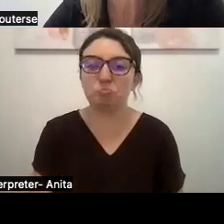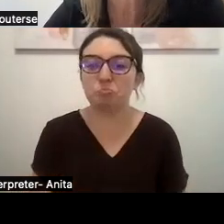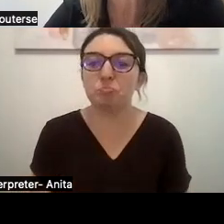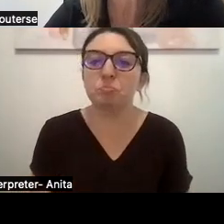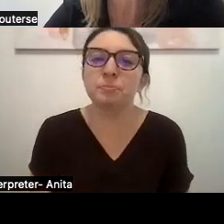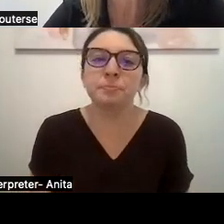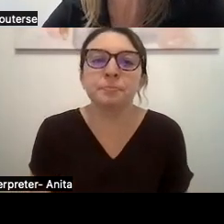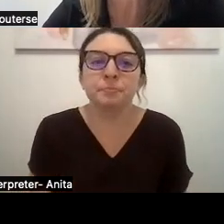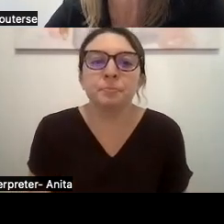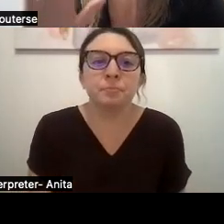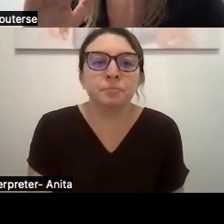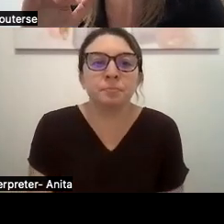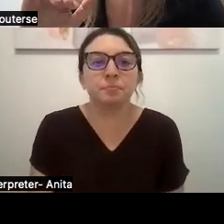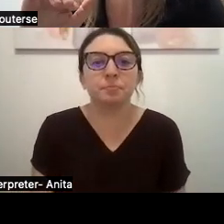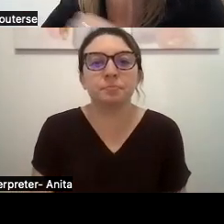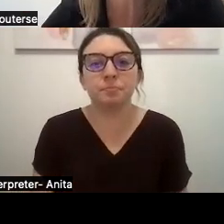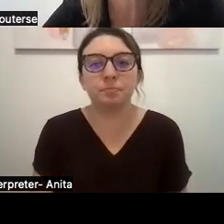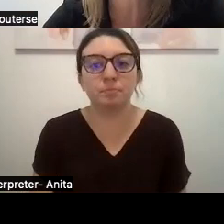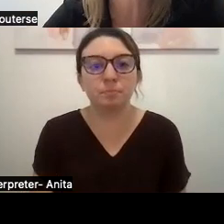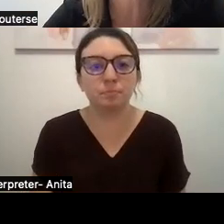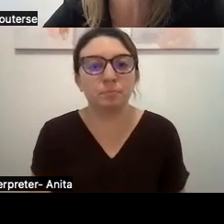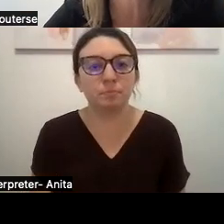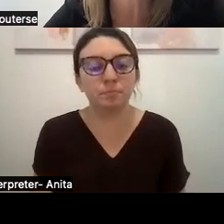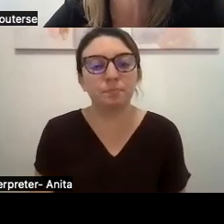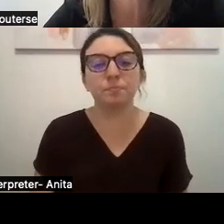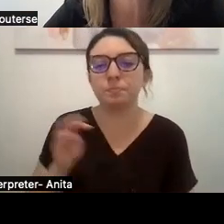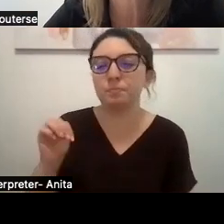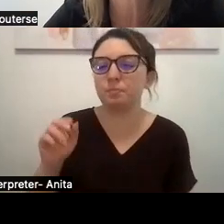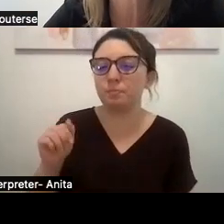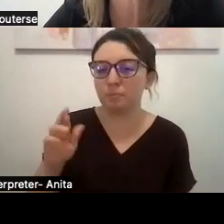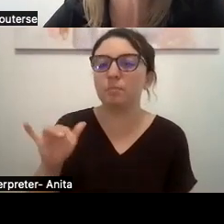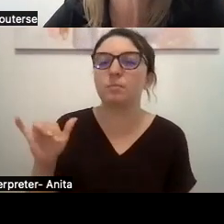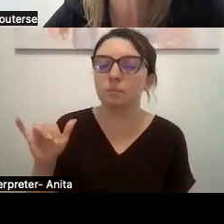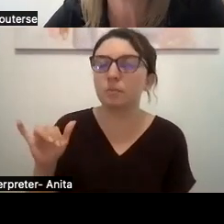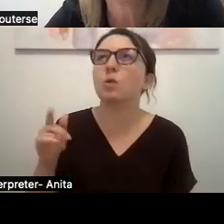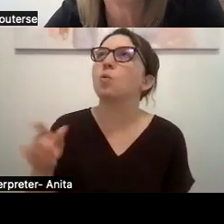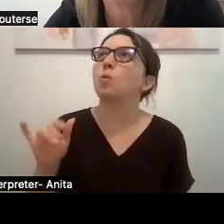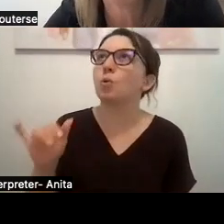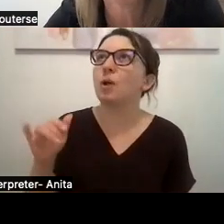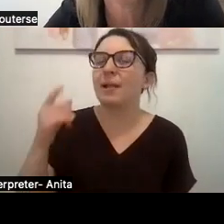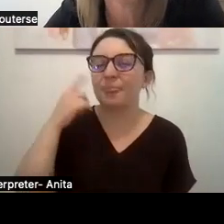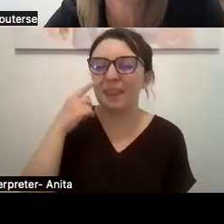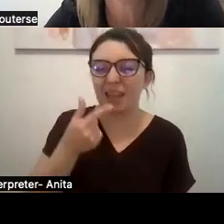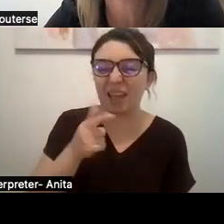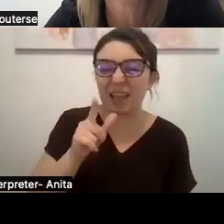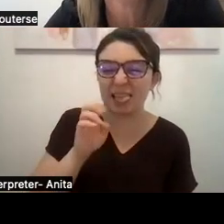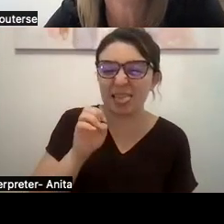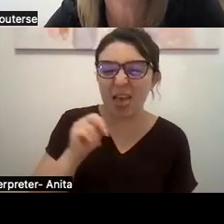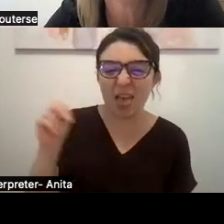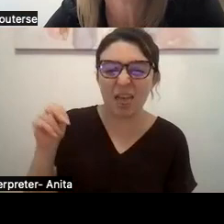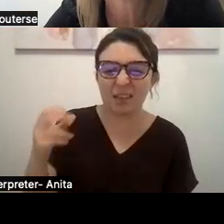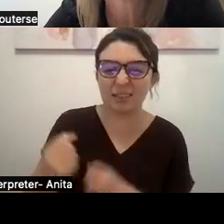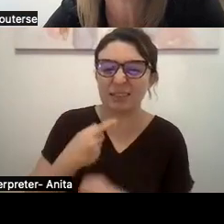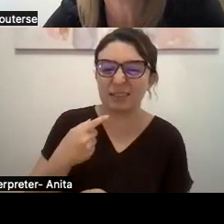Okay, Mary, is that an additional question, or did you? Yeah, no, I think Glenn may have just sent a message in the chat only to me